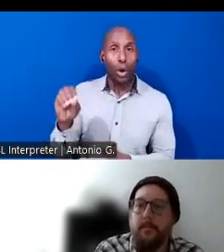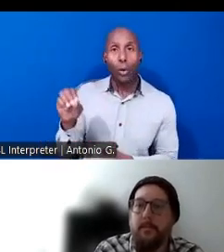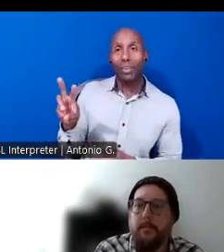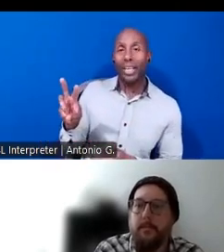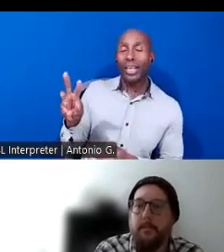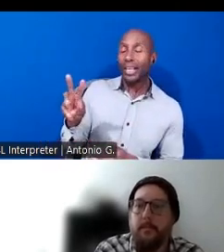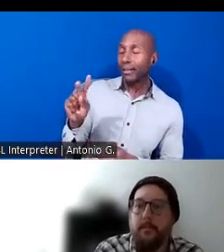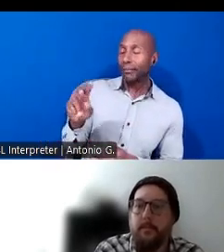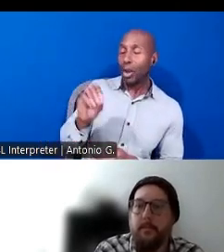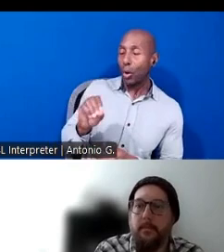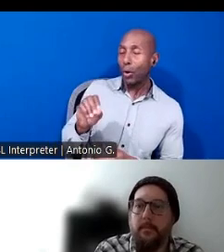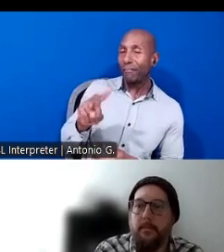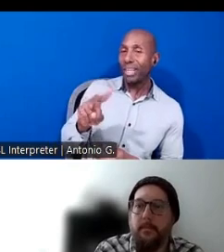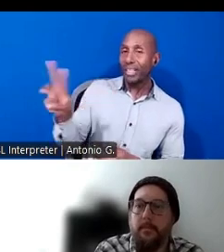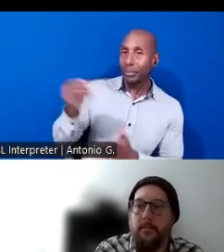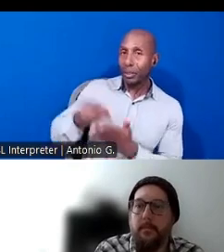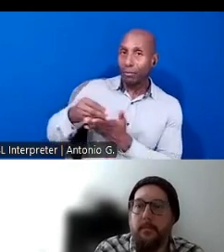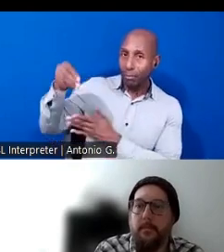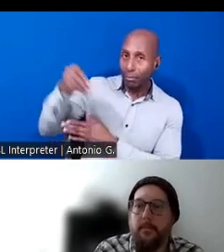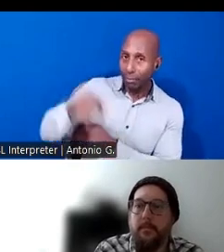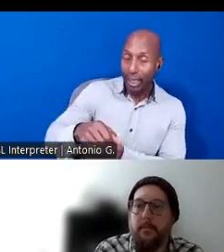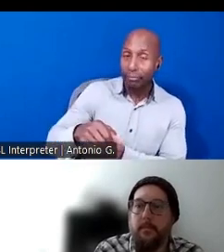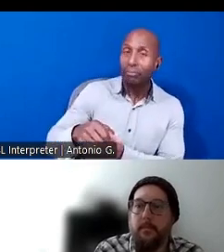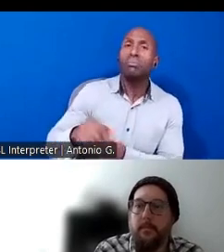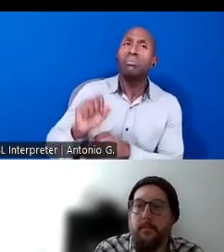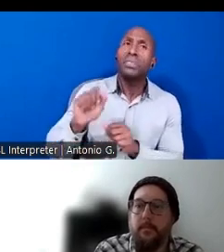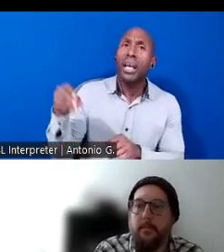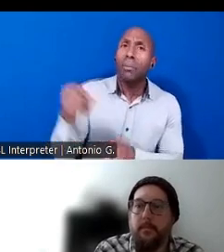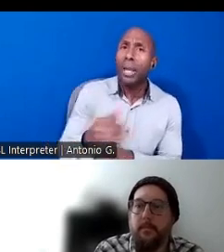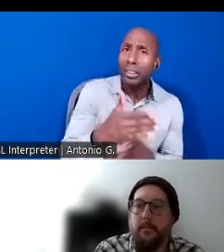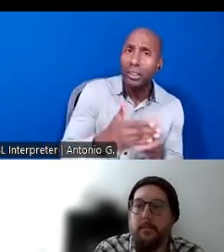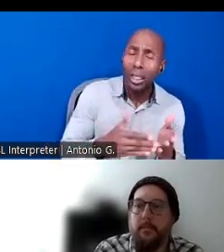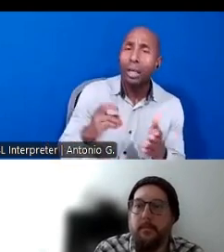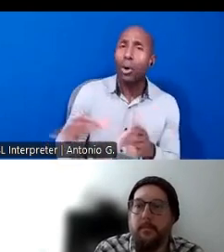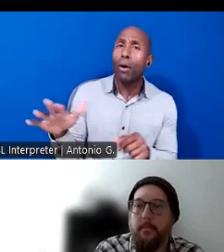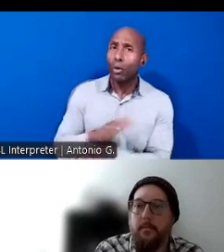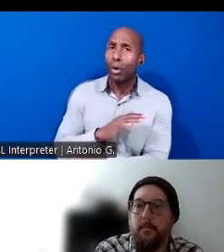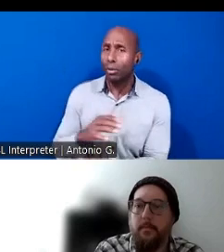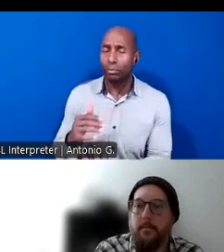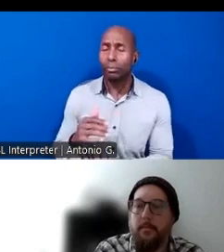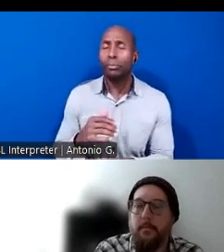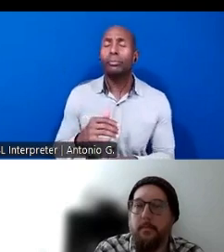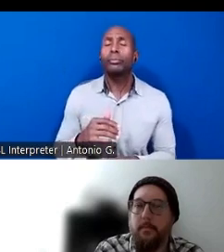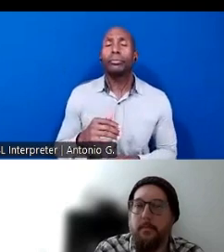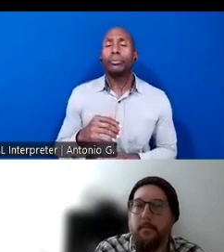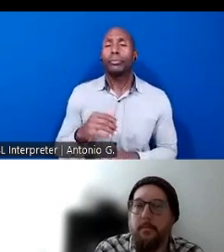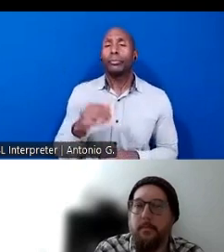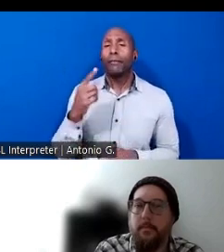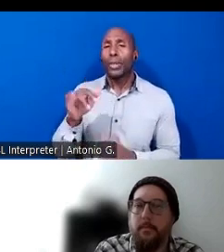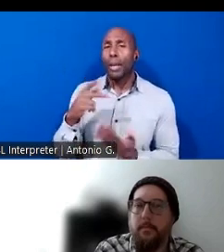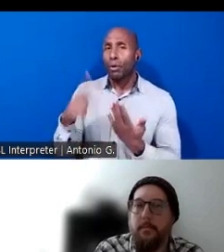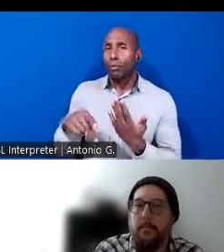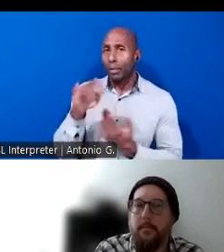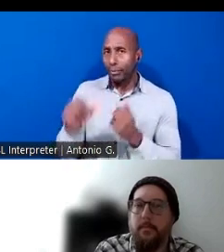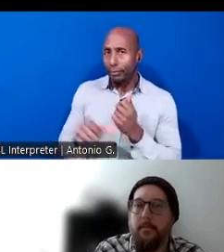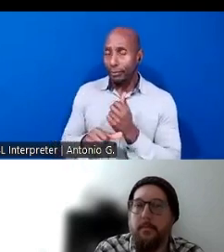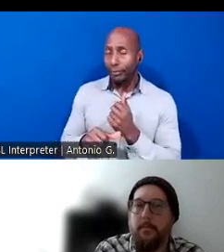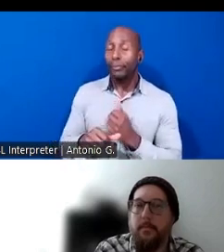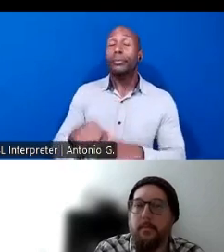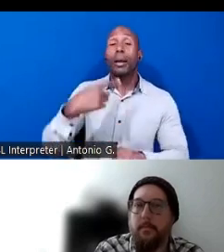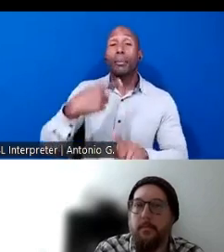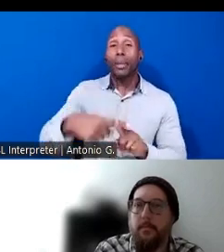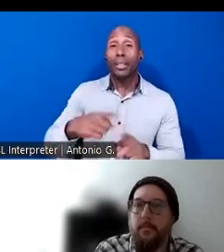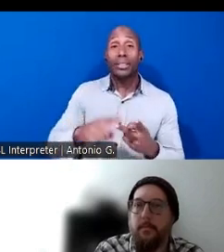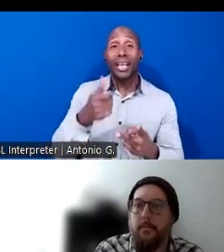program form you are reporting under. And we also ask that you report contracted time. So anybody who's